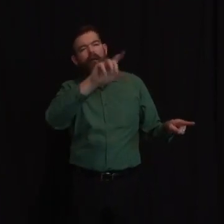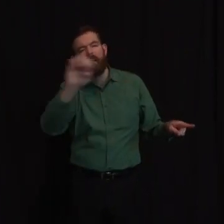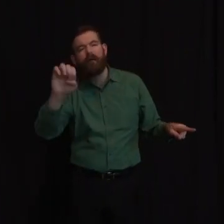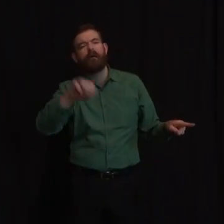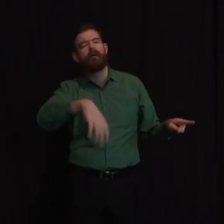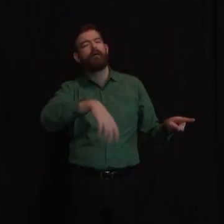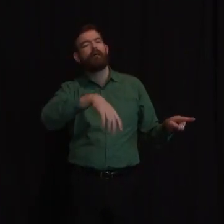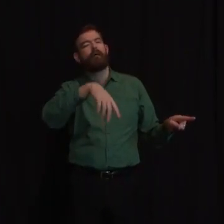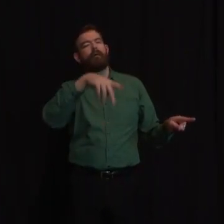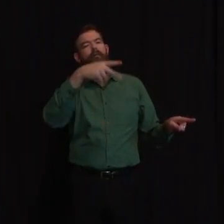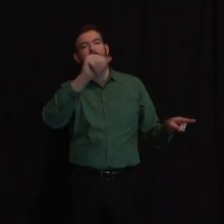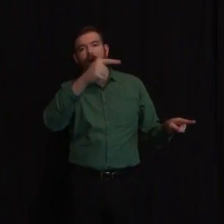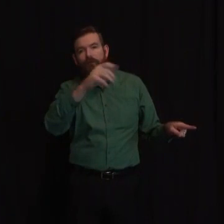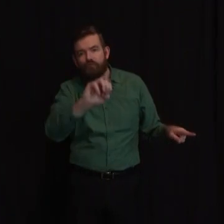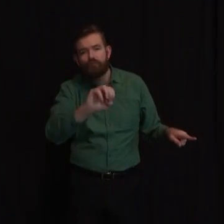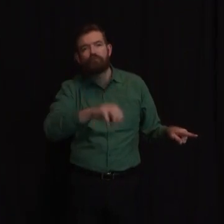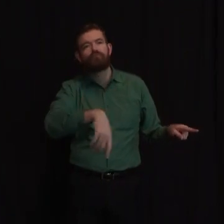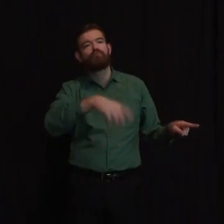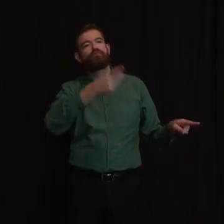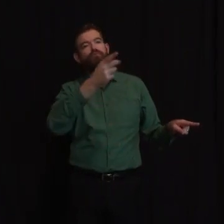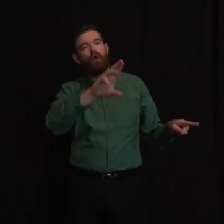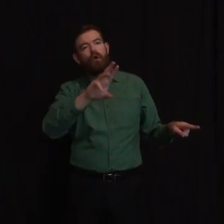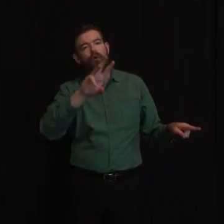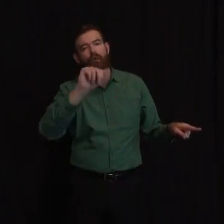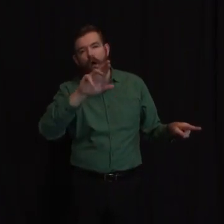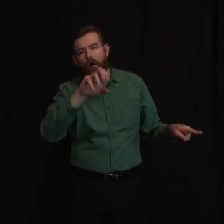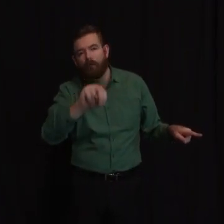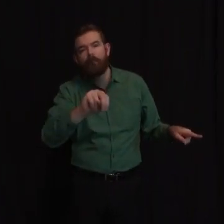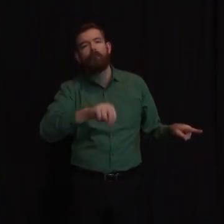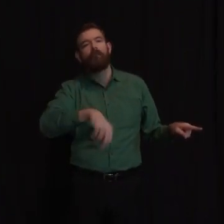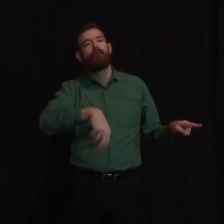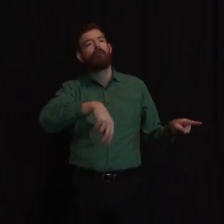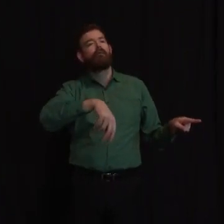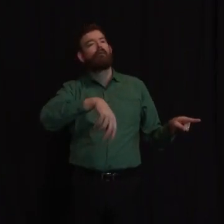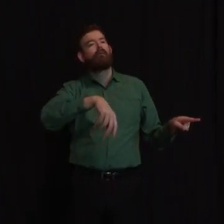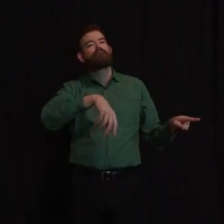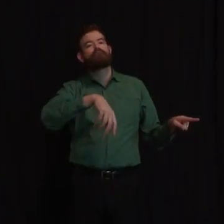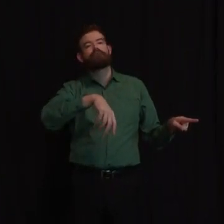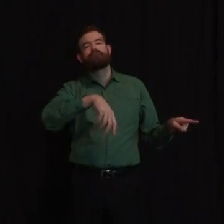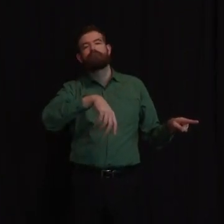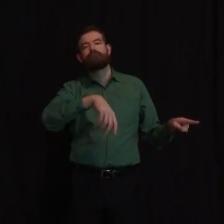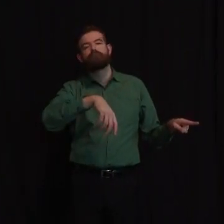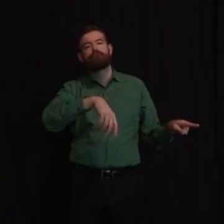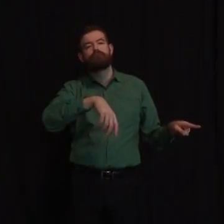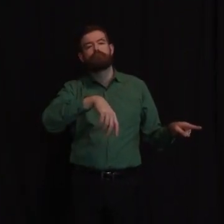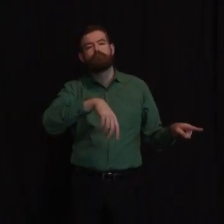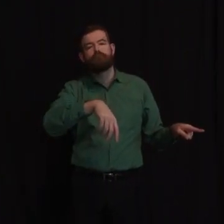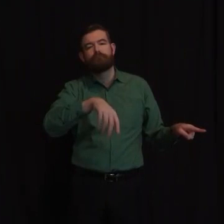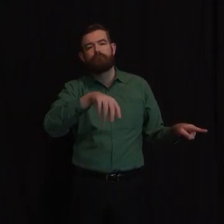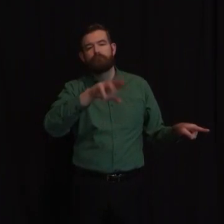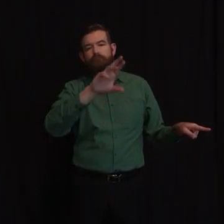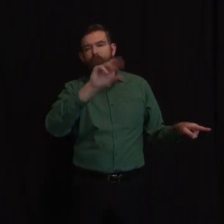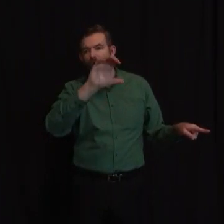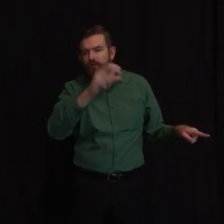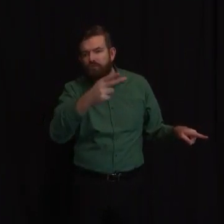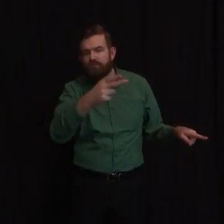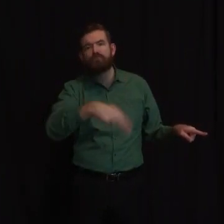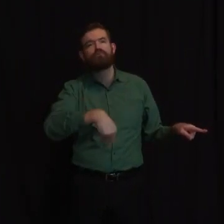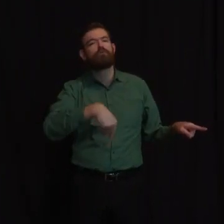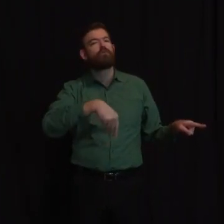Dr. Karma Warren, Dr. Patricia Whitney Williams, Dr. Natalie Roach, Dr. Pamela Brugg,